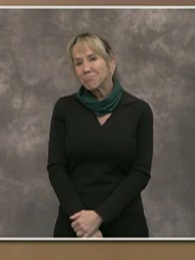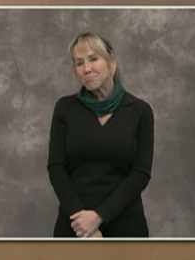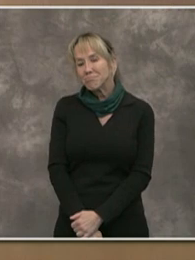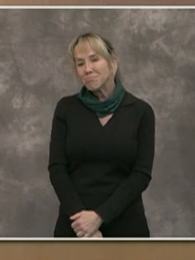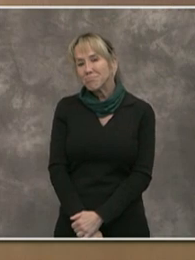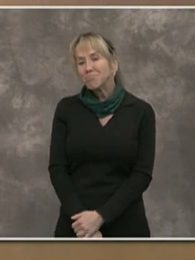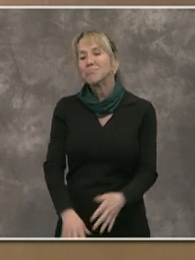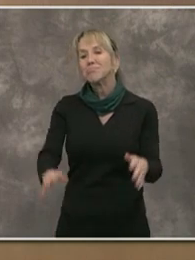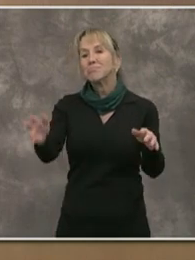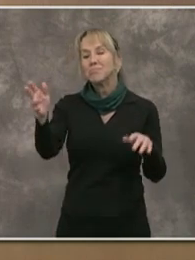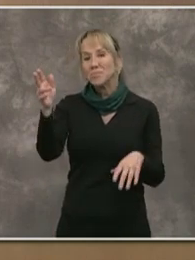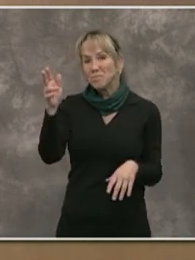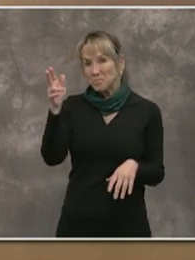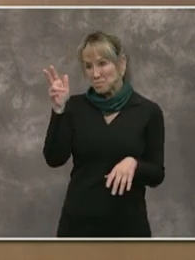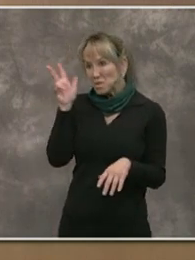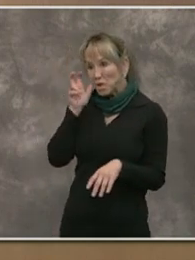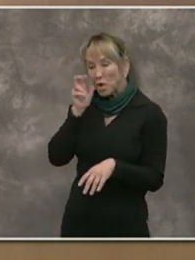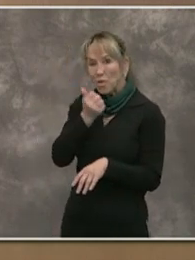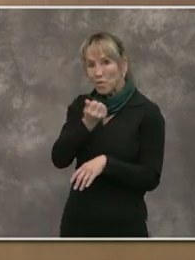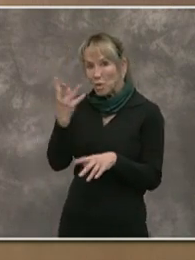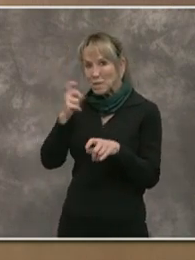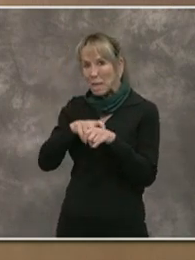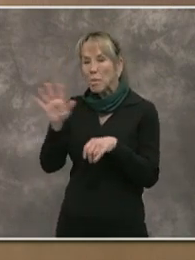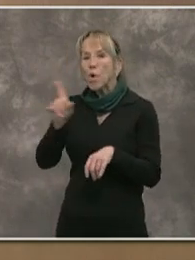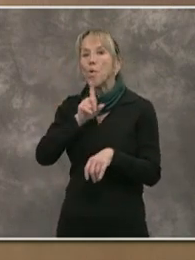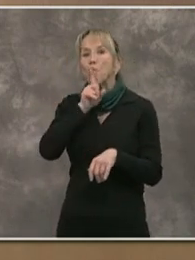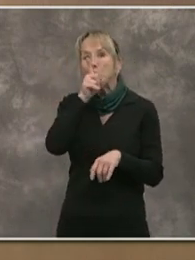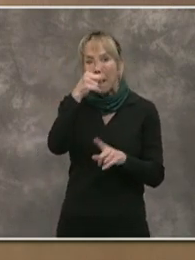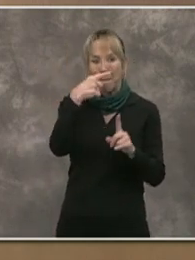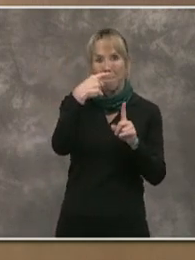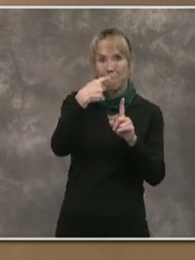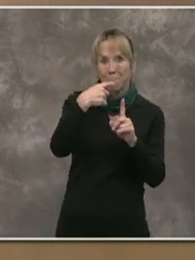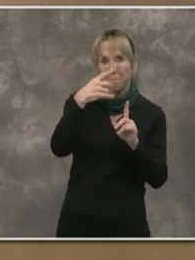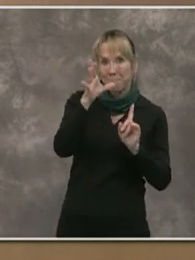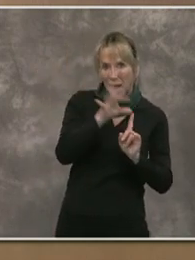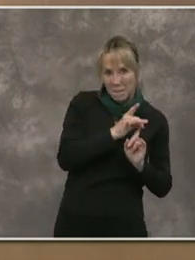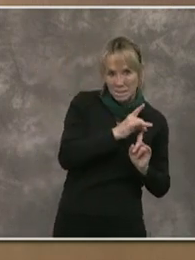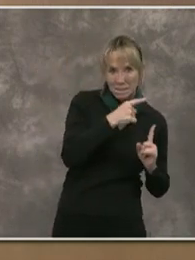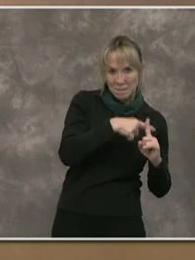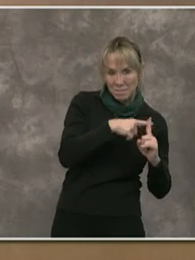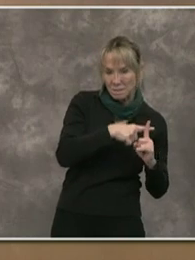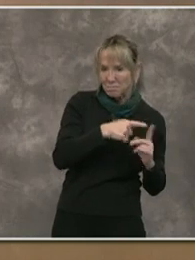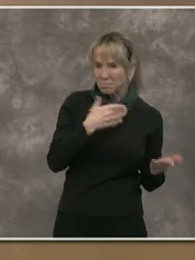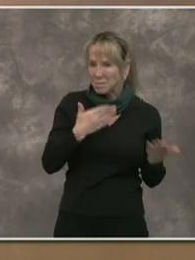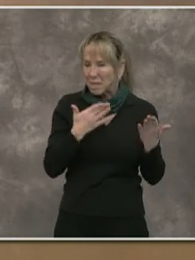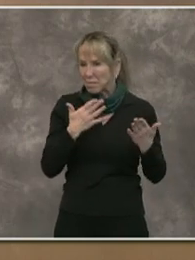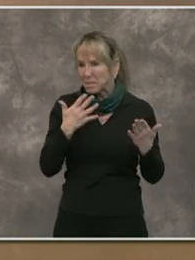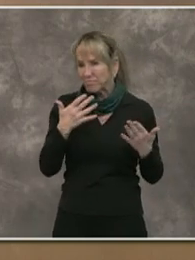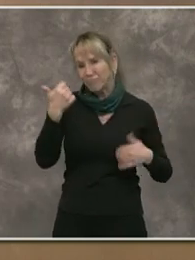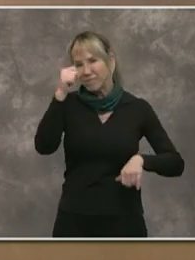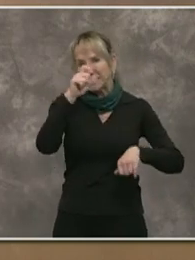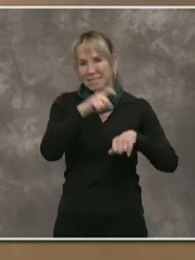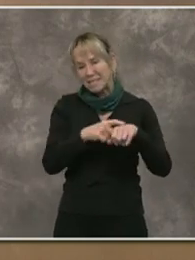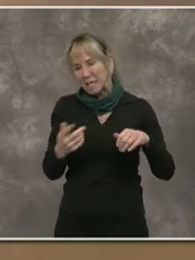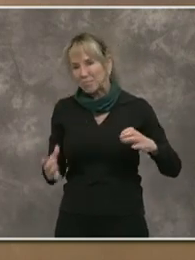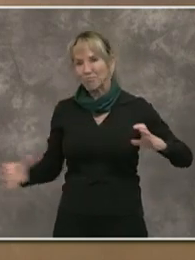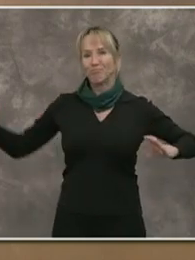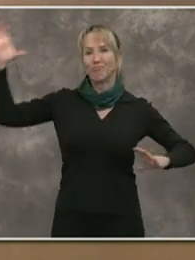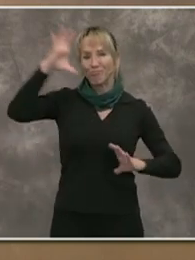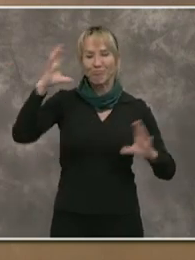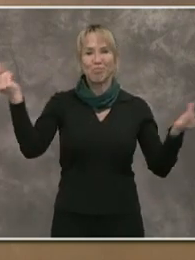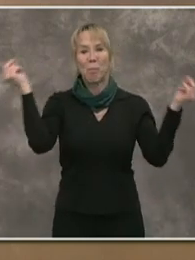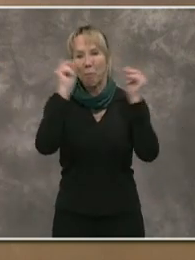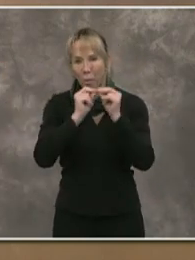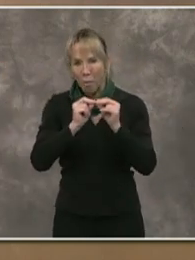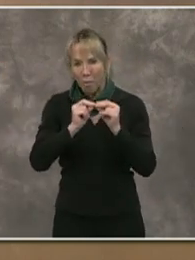We have heard a few times that the real number of positive Oh, cases that's right. I'm sorry, is yeah. likely 10 times more than what the testing shows. Has testing